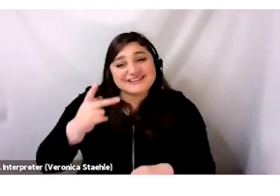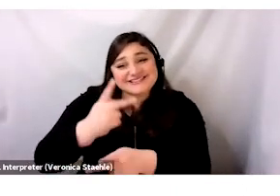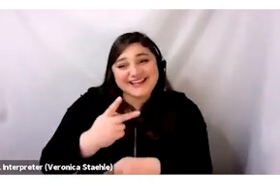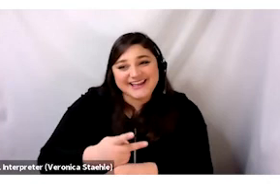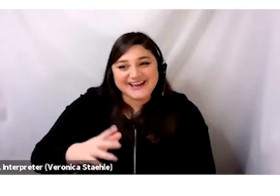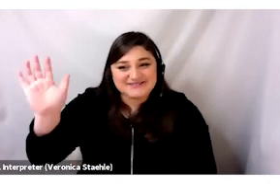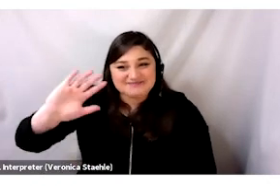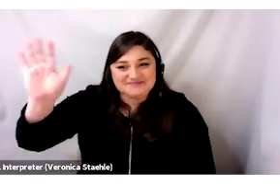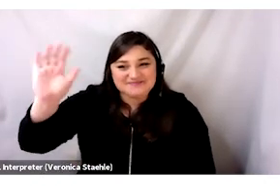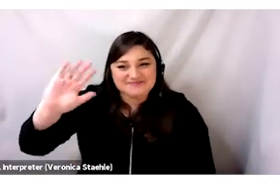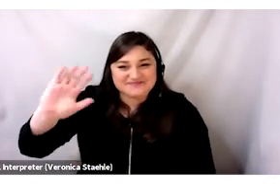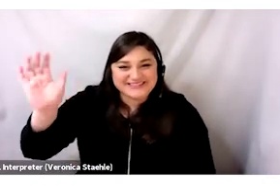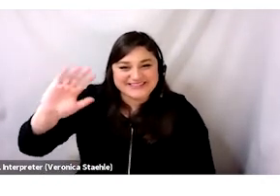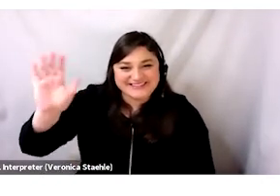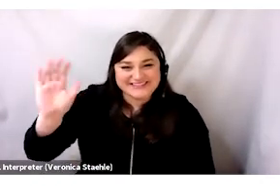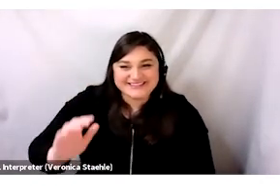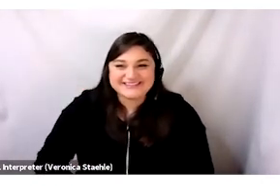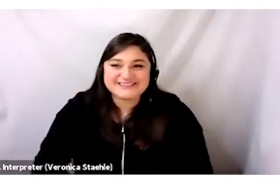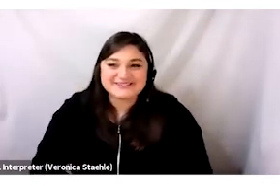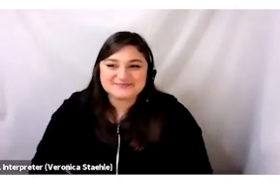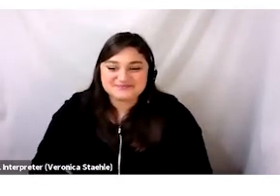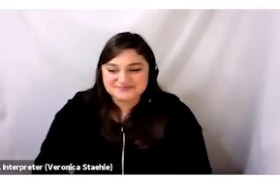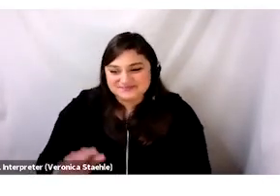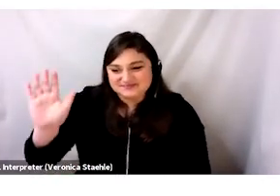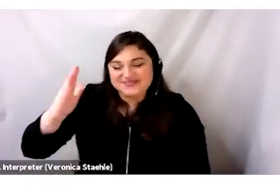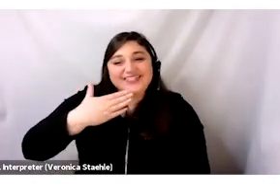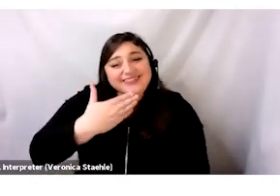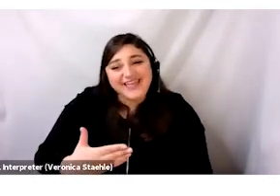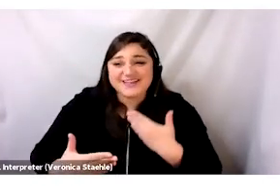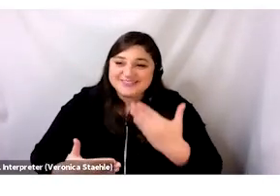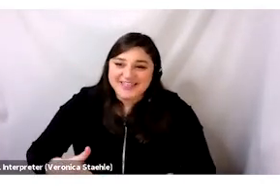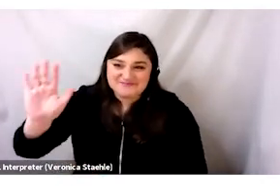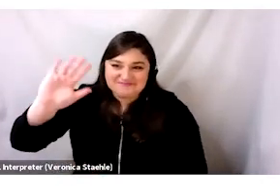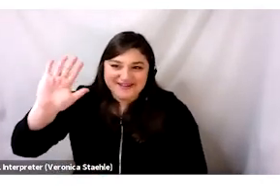take care. Goodbye. Bye. Thank you. Thank you. Bye.